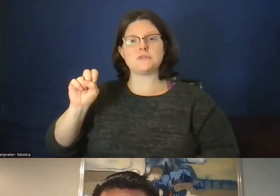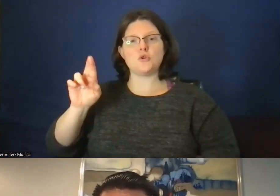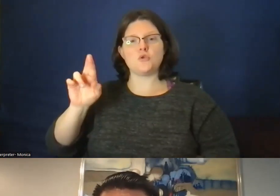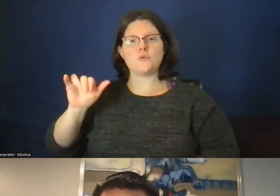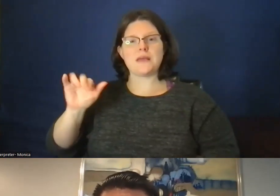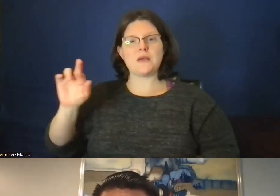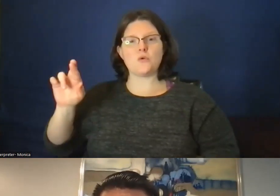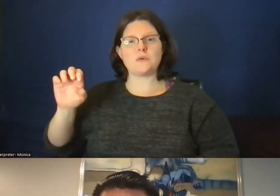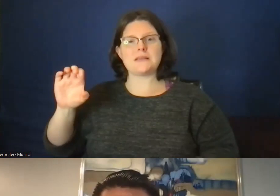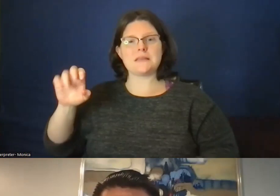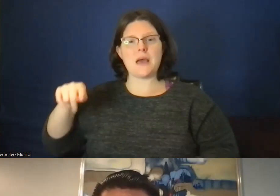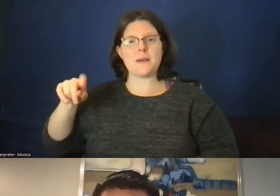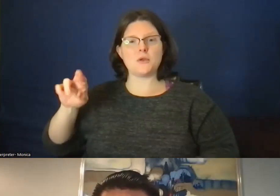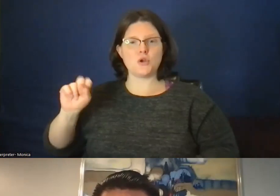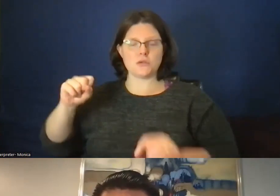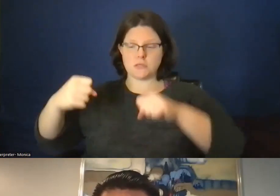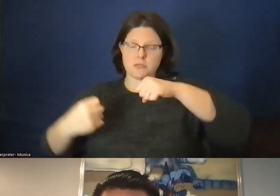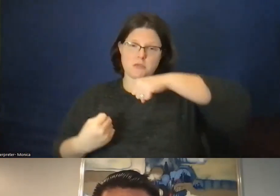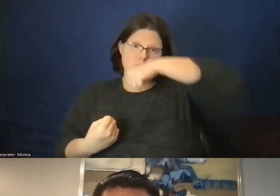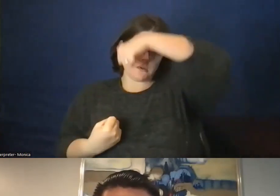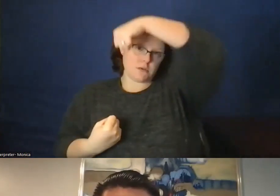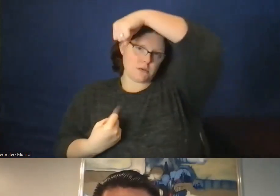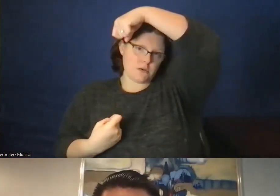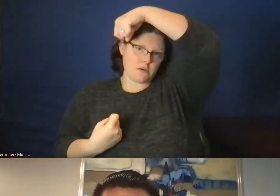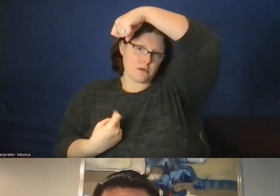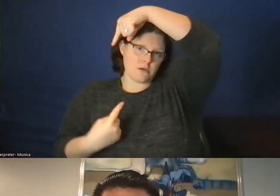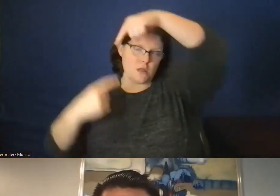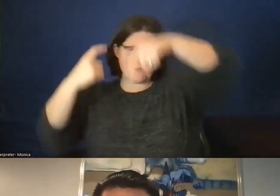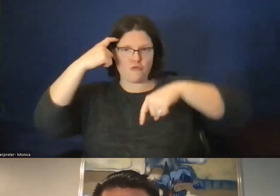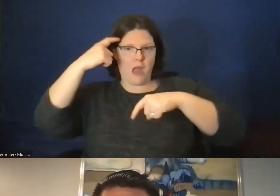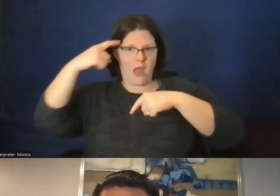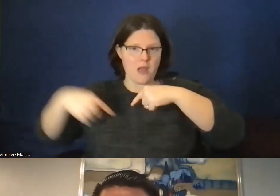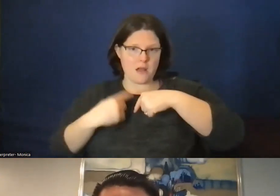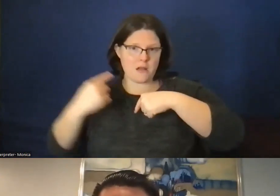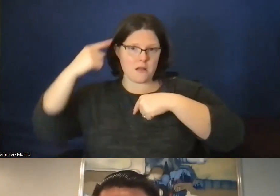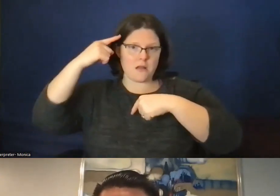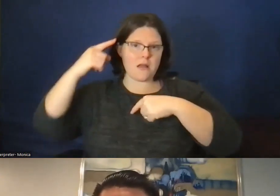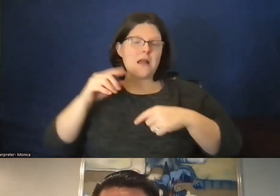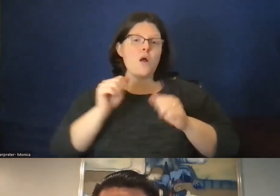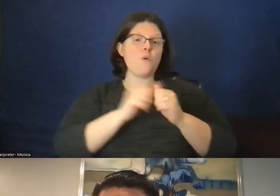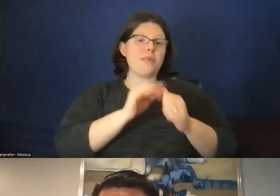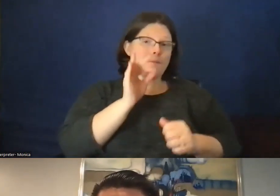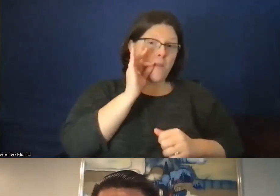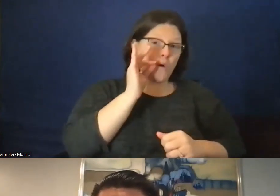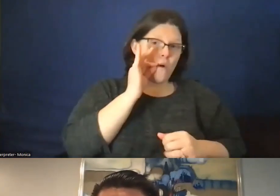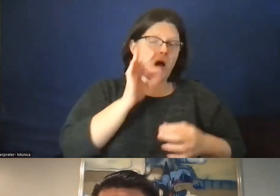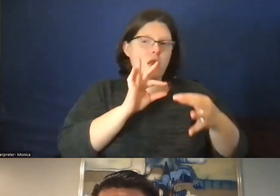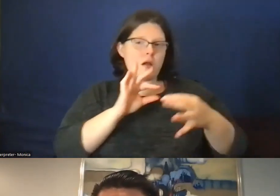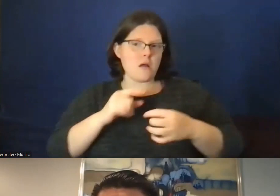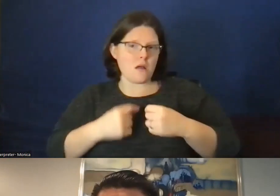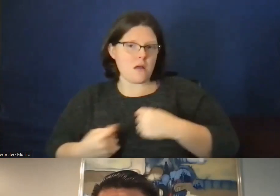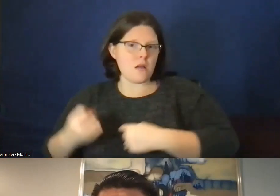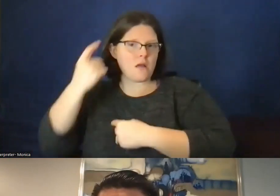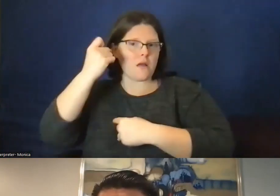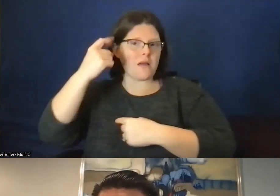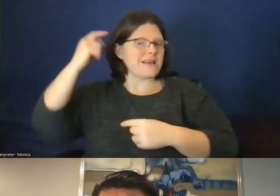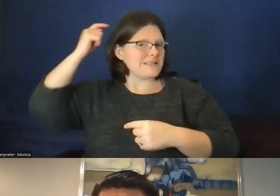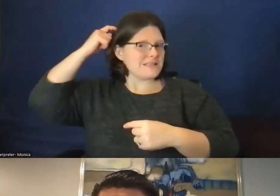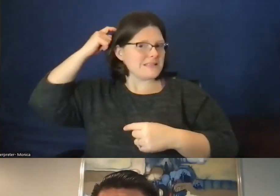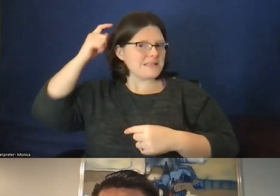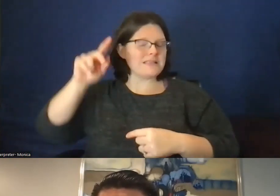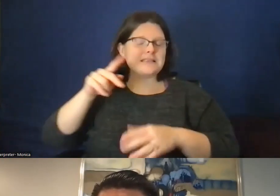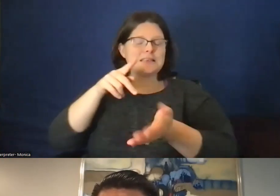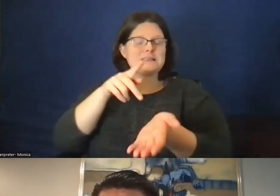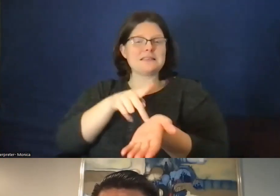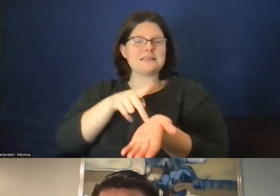to the brain, and more so using marijuana as an psychoactive.